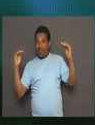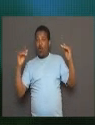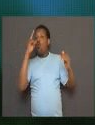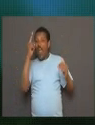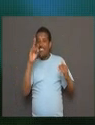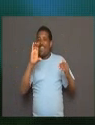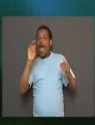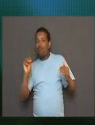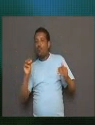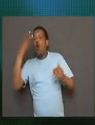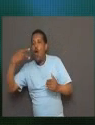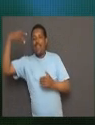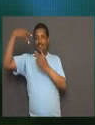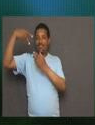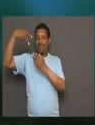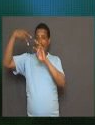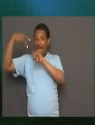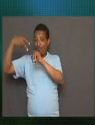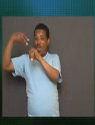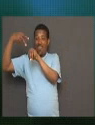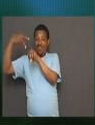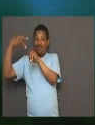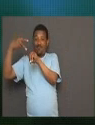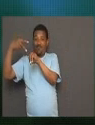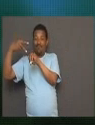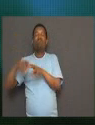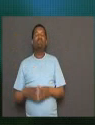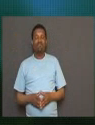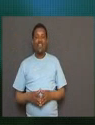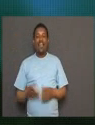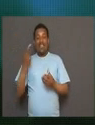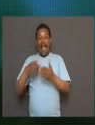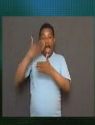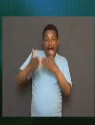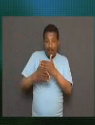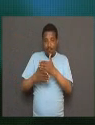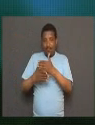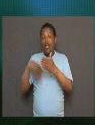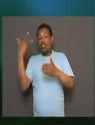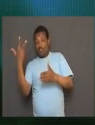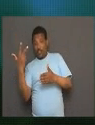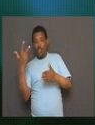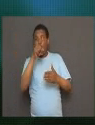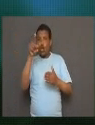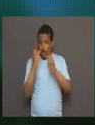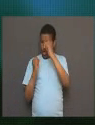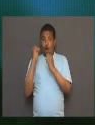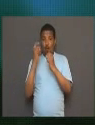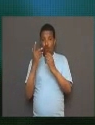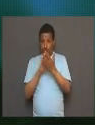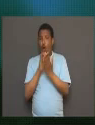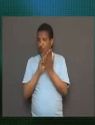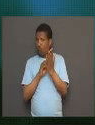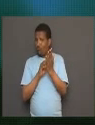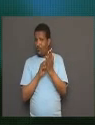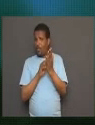1 centimeter squared. In step 3, you compute the side